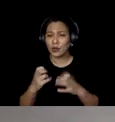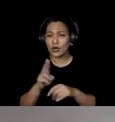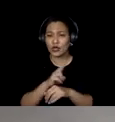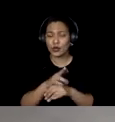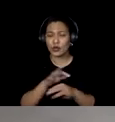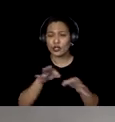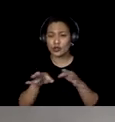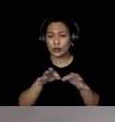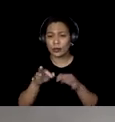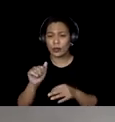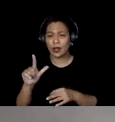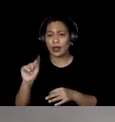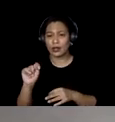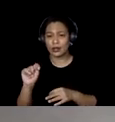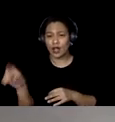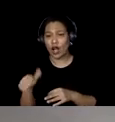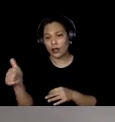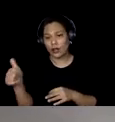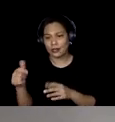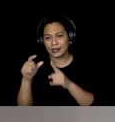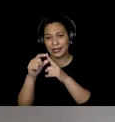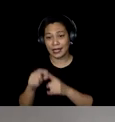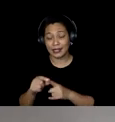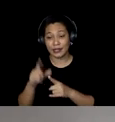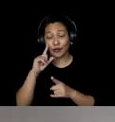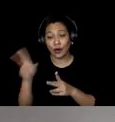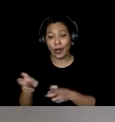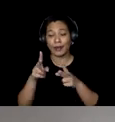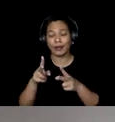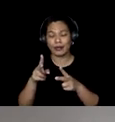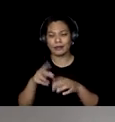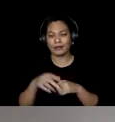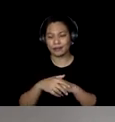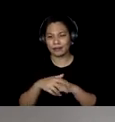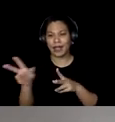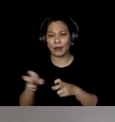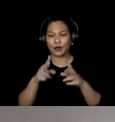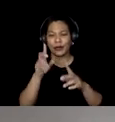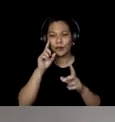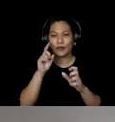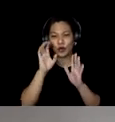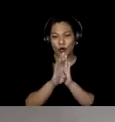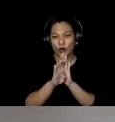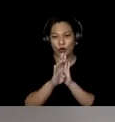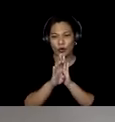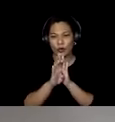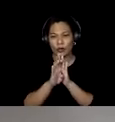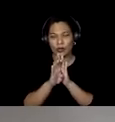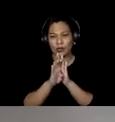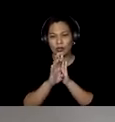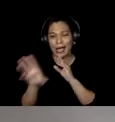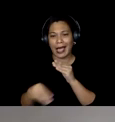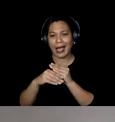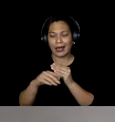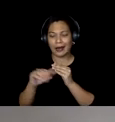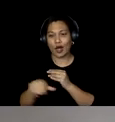alt text when you're uploading your website or your photo to your website. There's almost always a place to